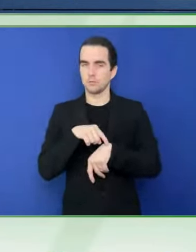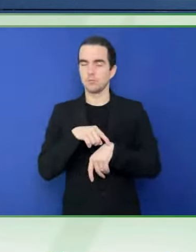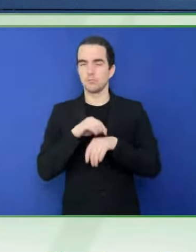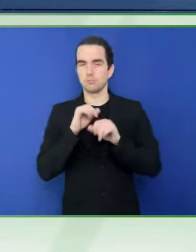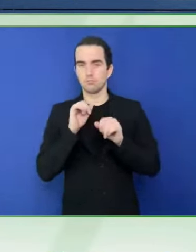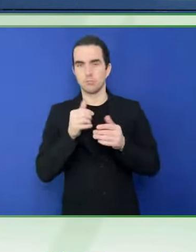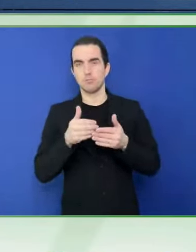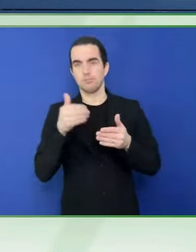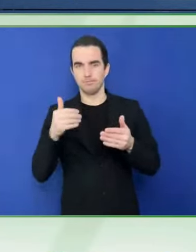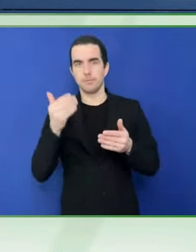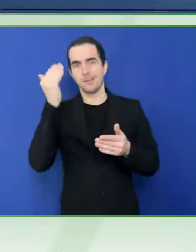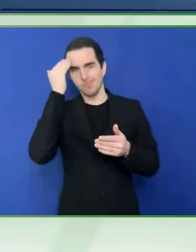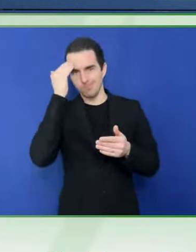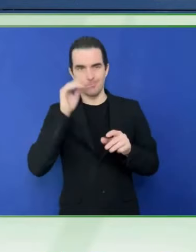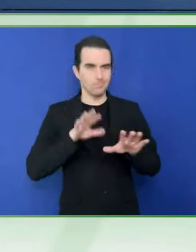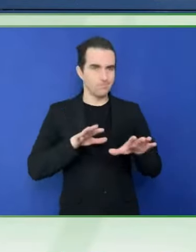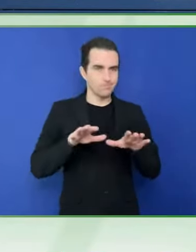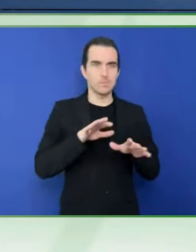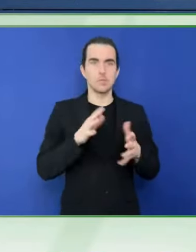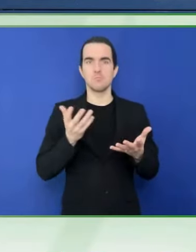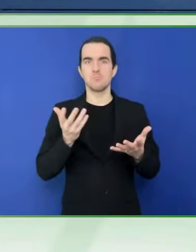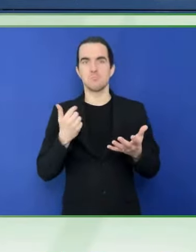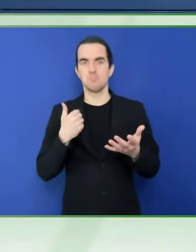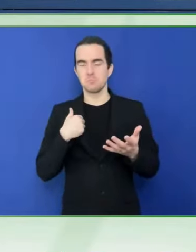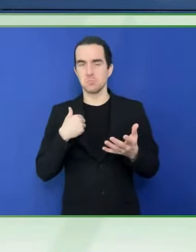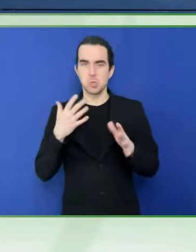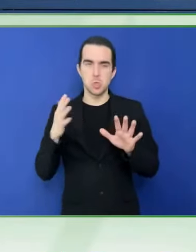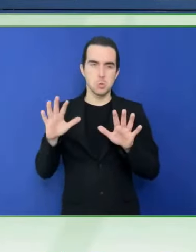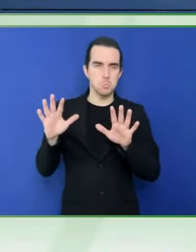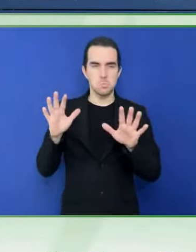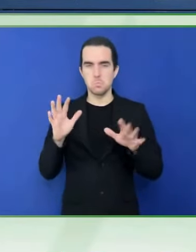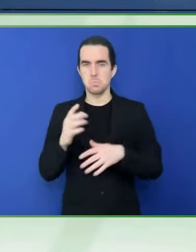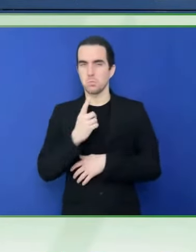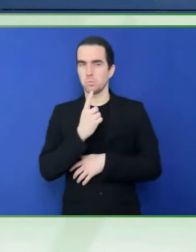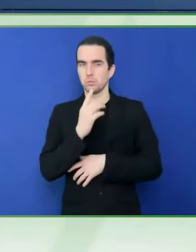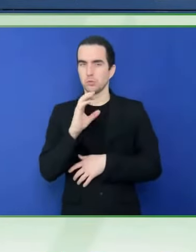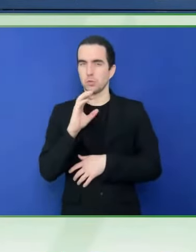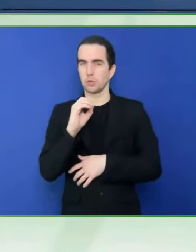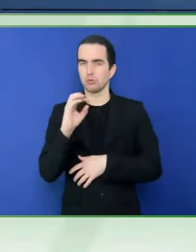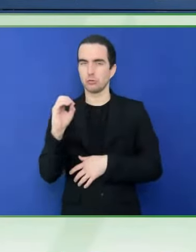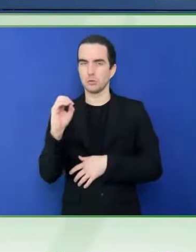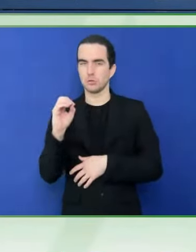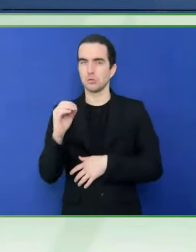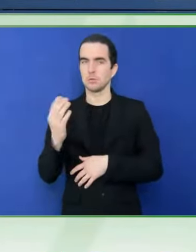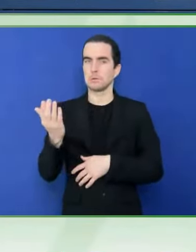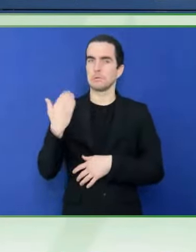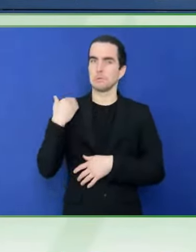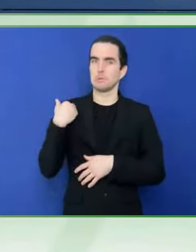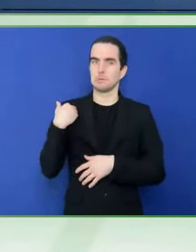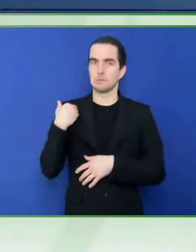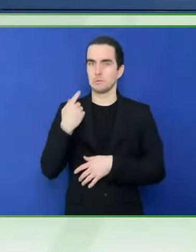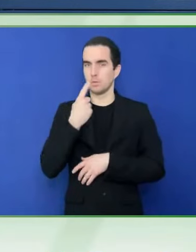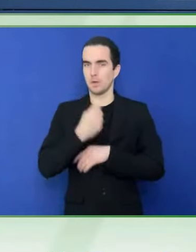But it's, I have to tell, it's important for people who are not traveling with us on a daily